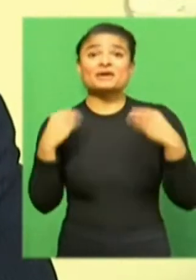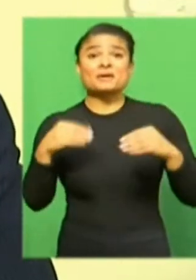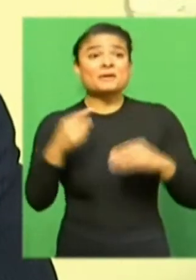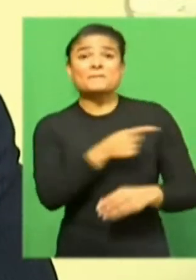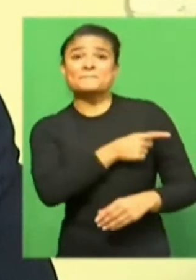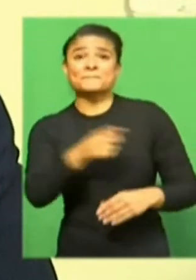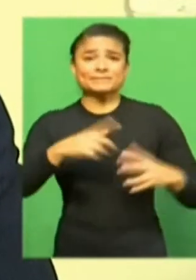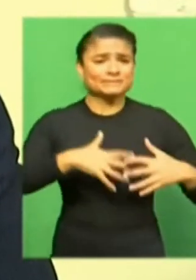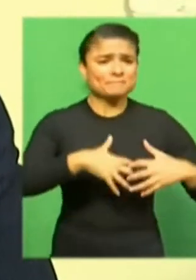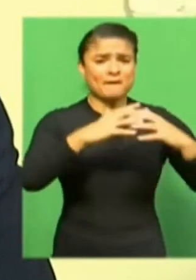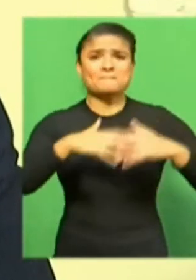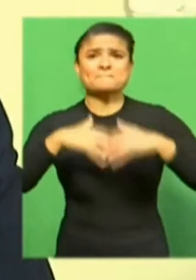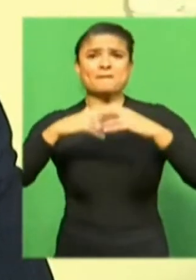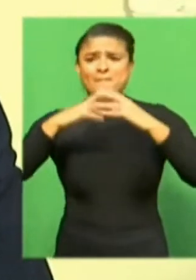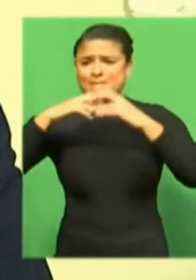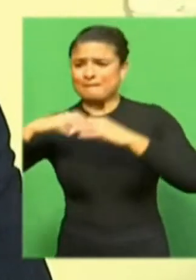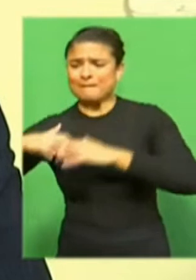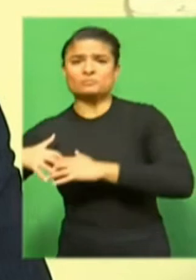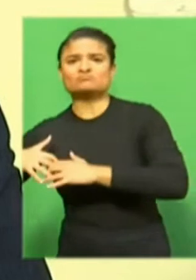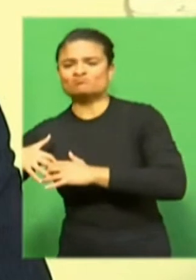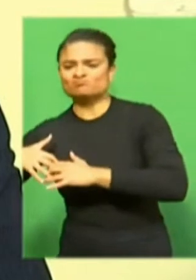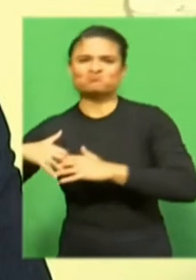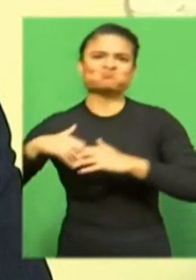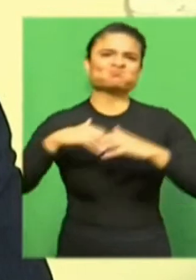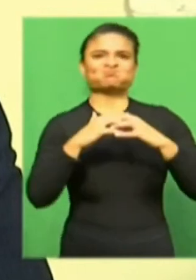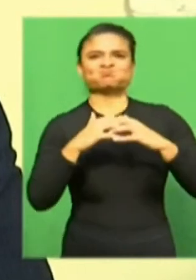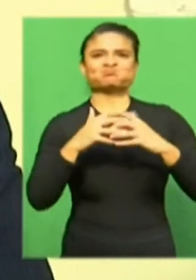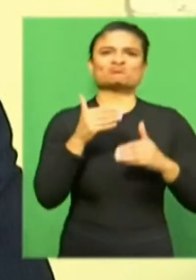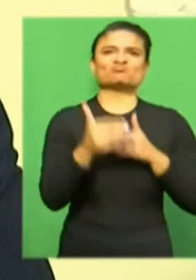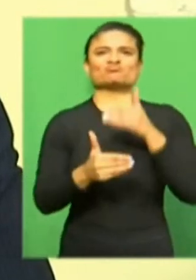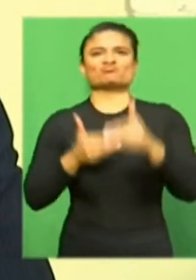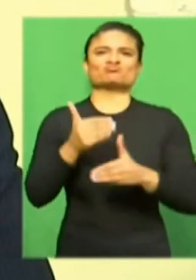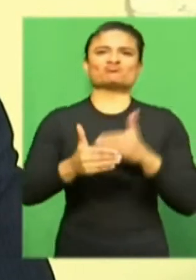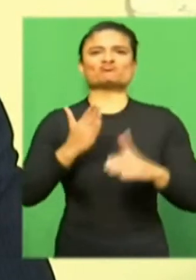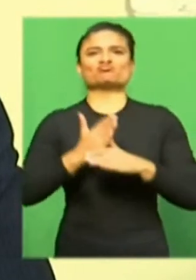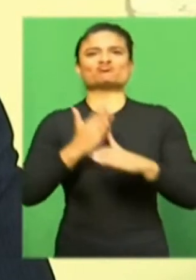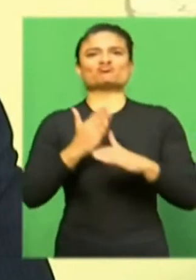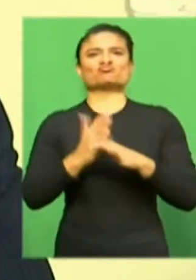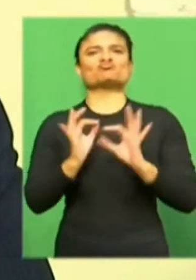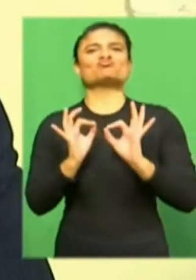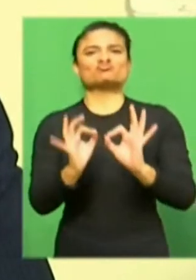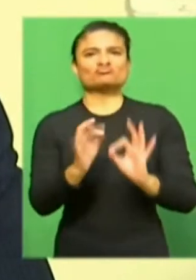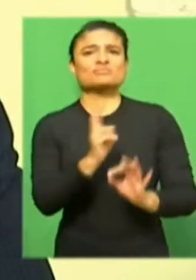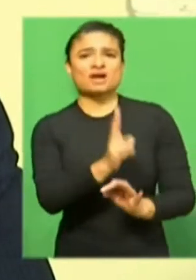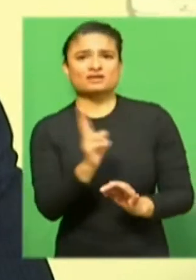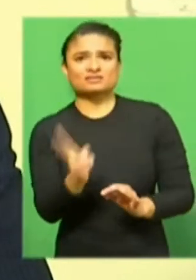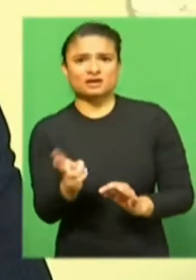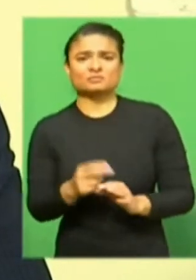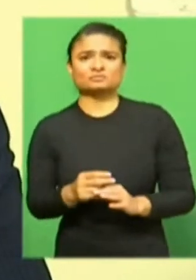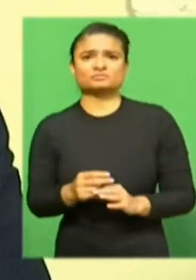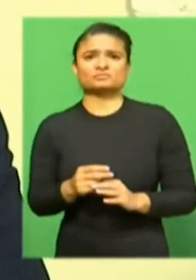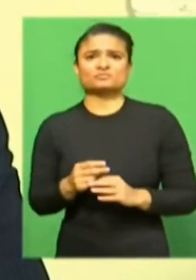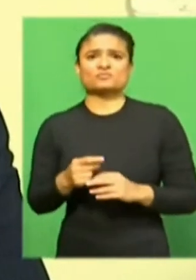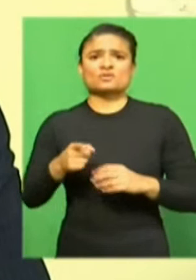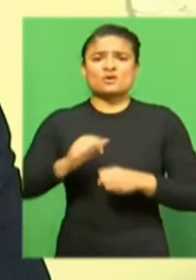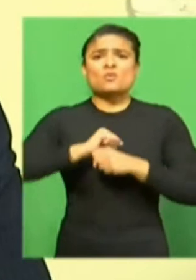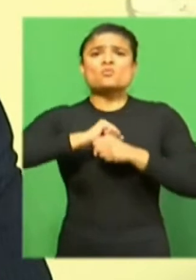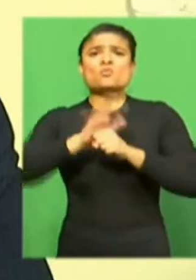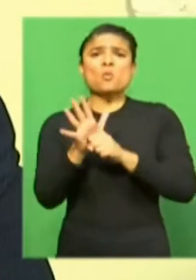These are businesses affected by looting and destruction of property, and those businesses